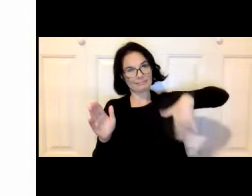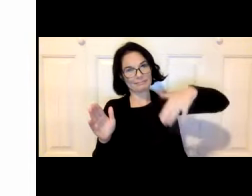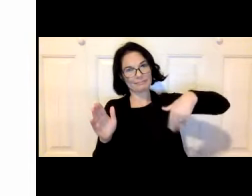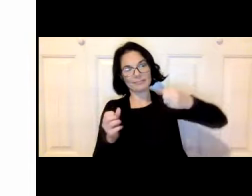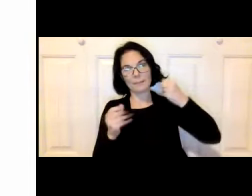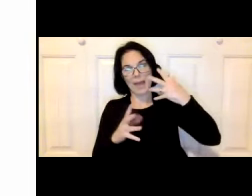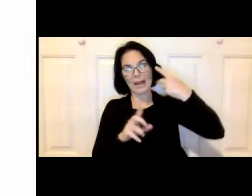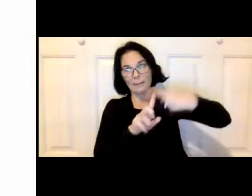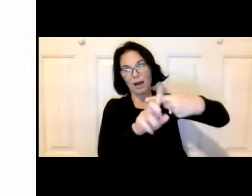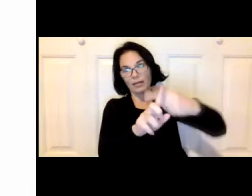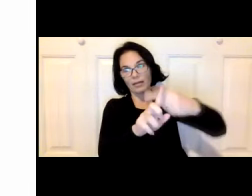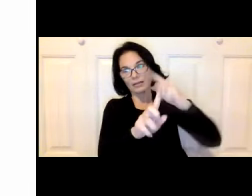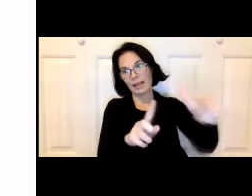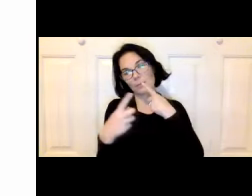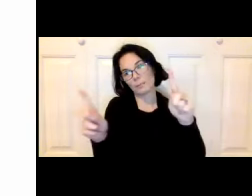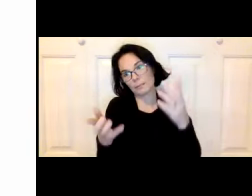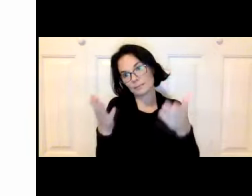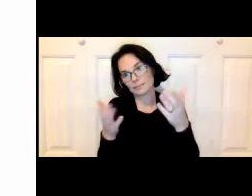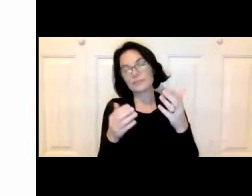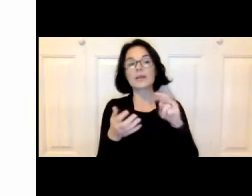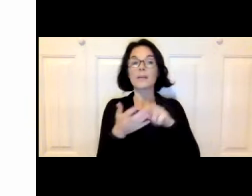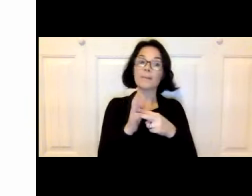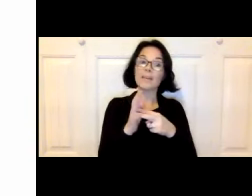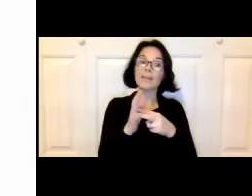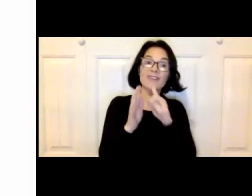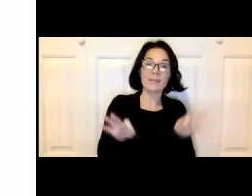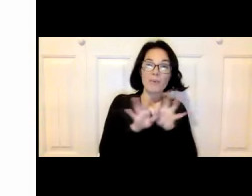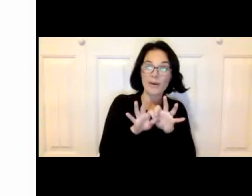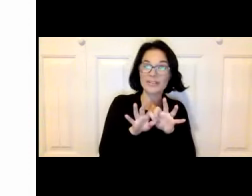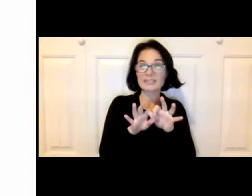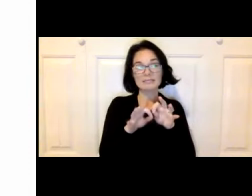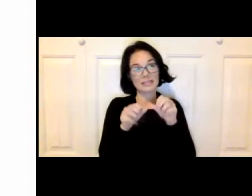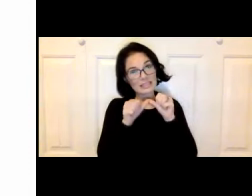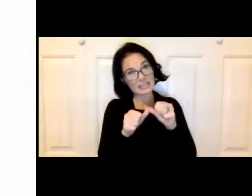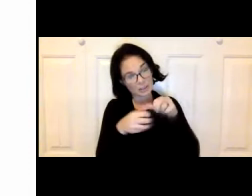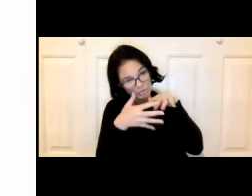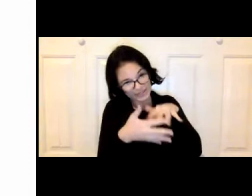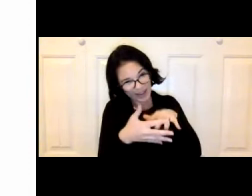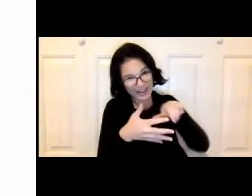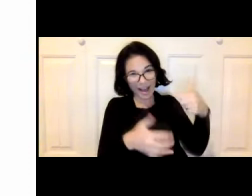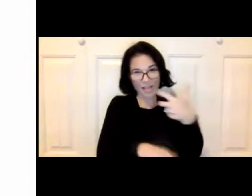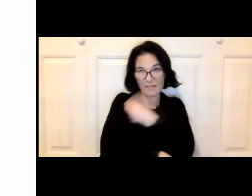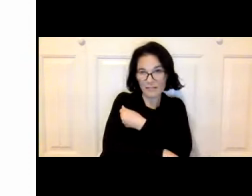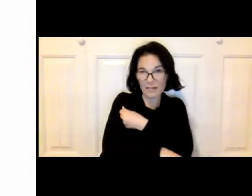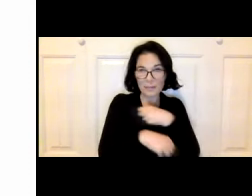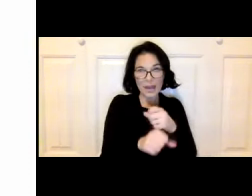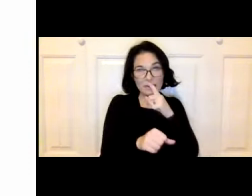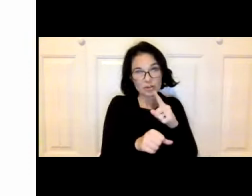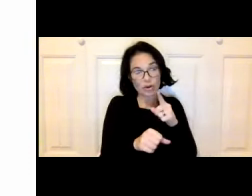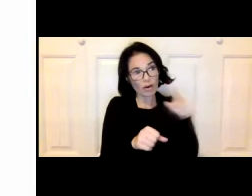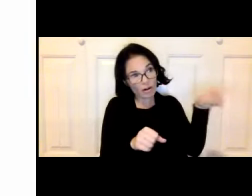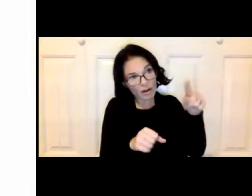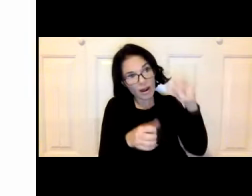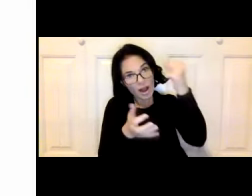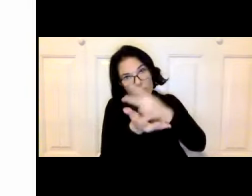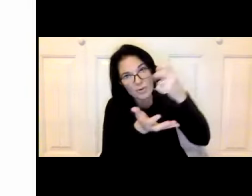we get these other clinical trials or study vaccines to be approved for emergency use authorizations so that there's